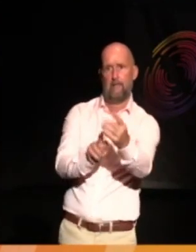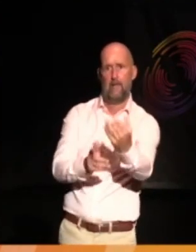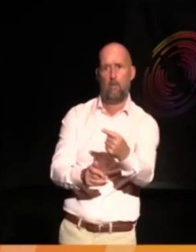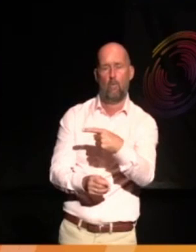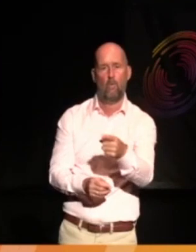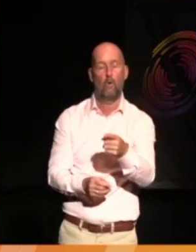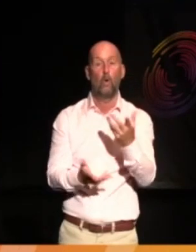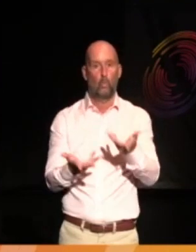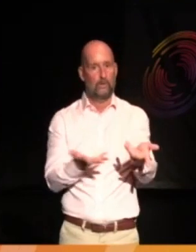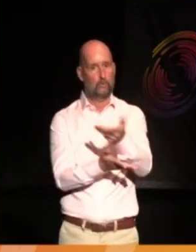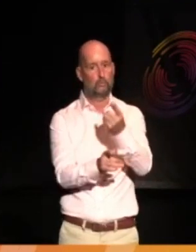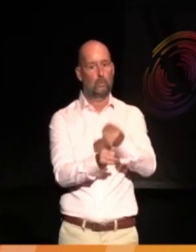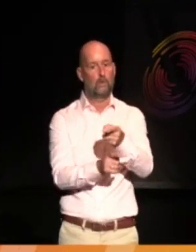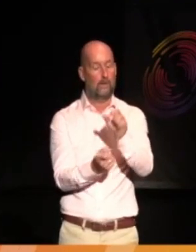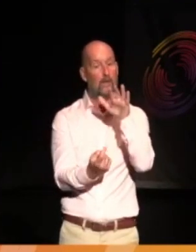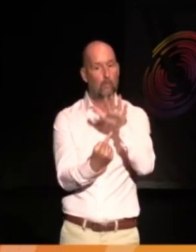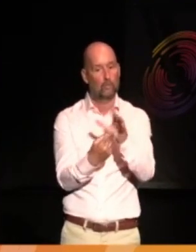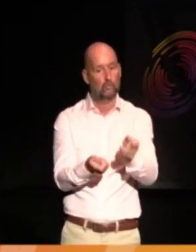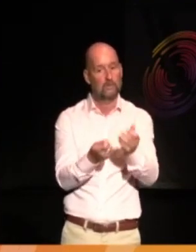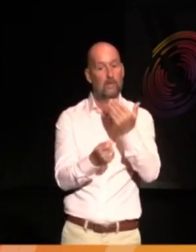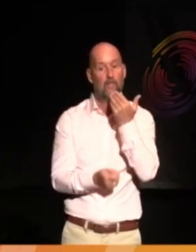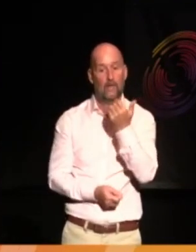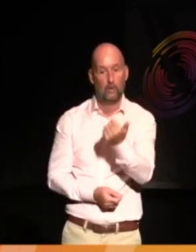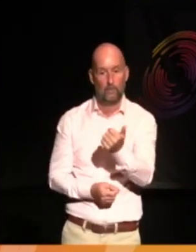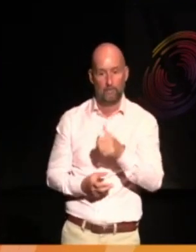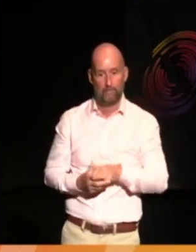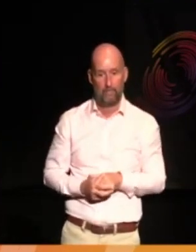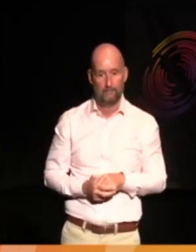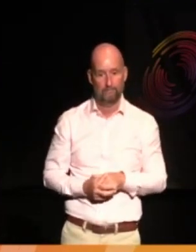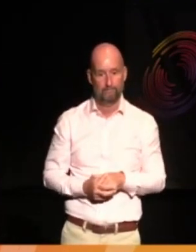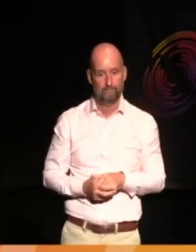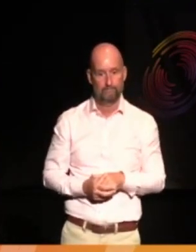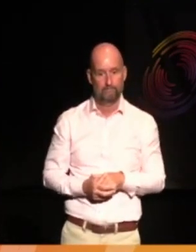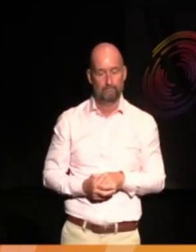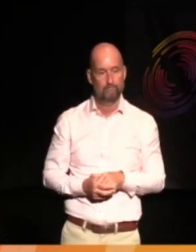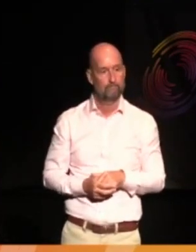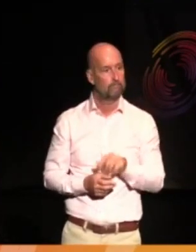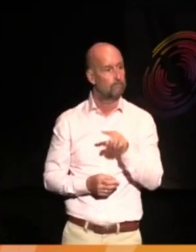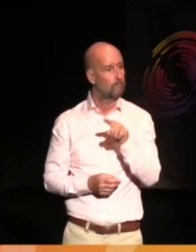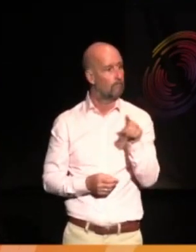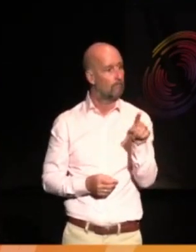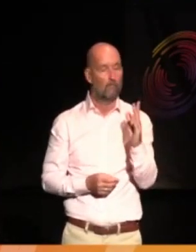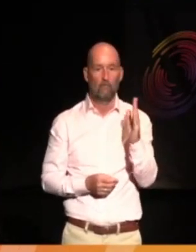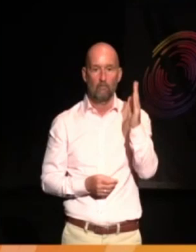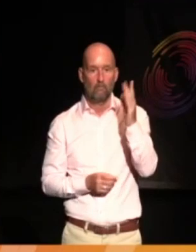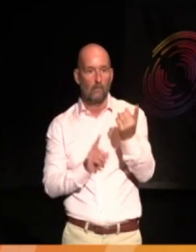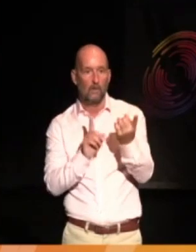think it's an important thing to have raised. Thank you. Anybody else? One here?